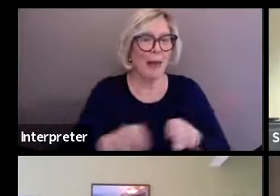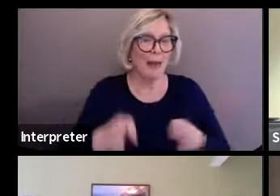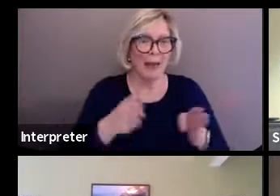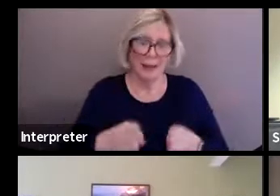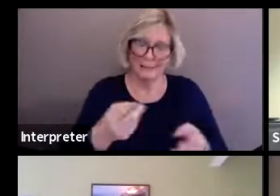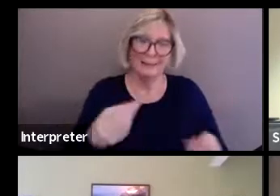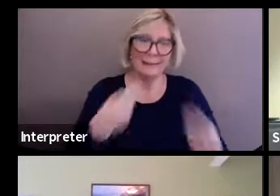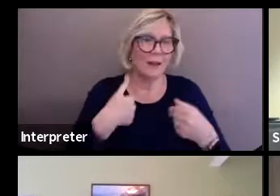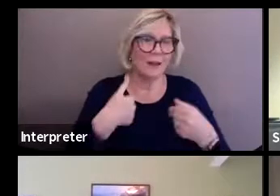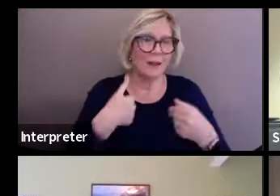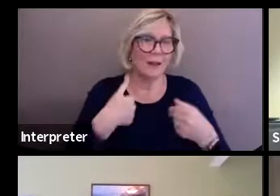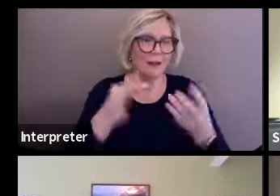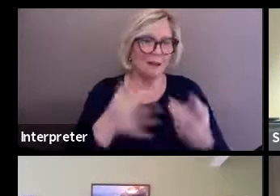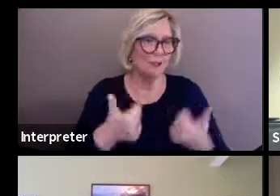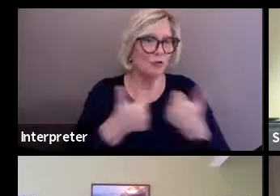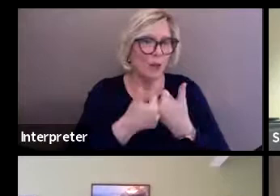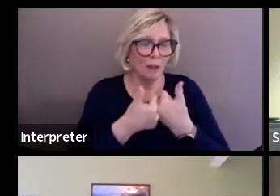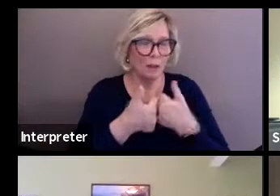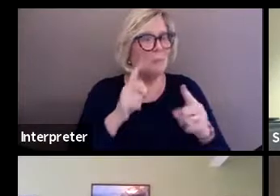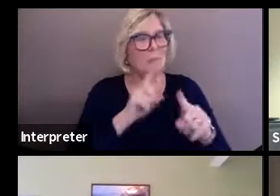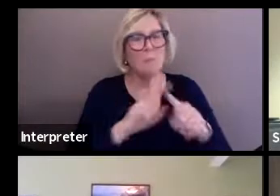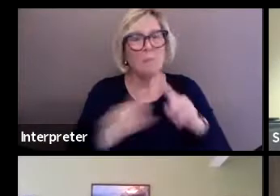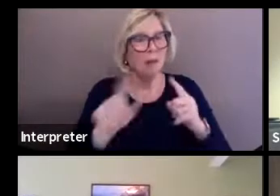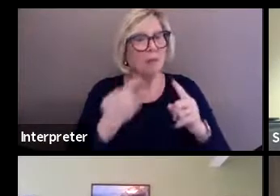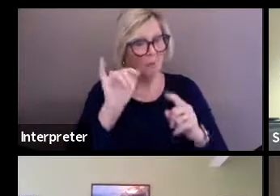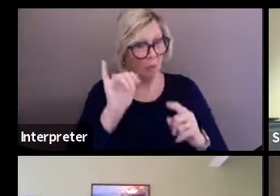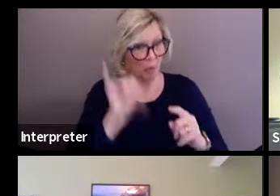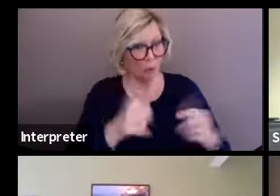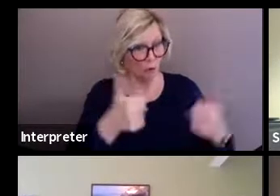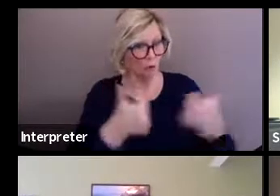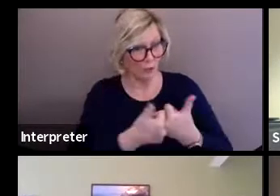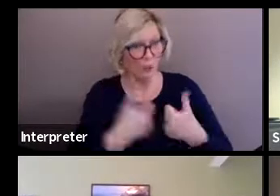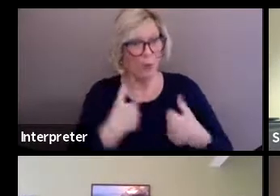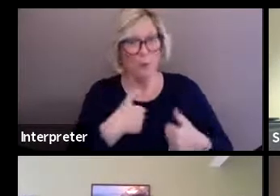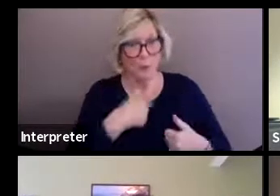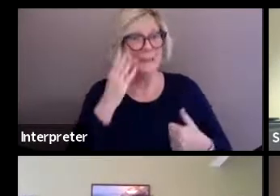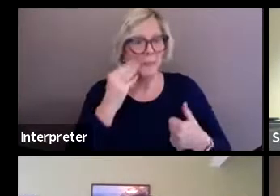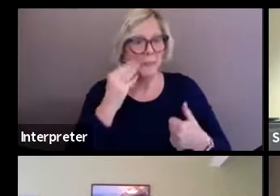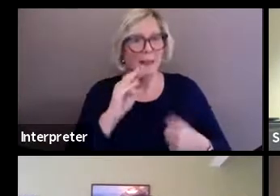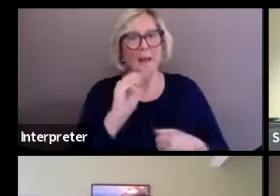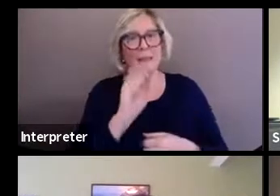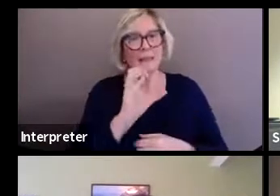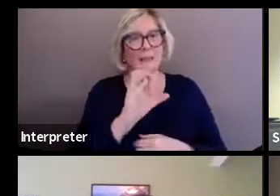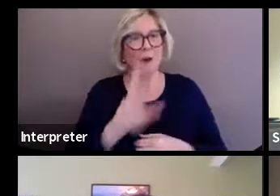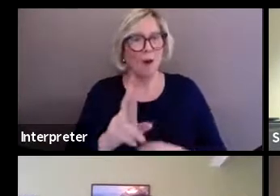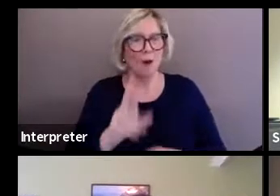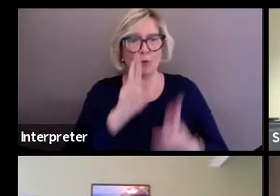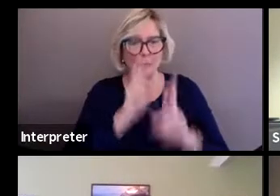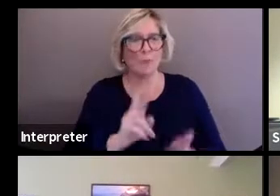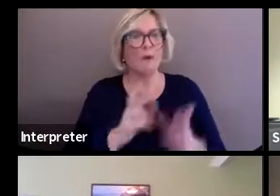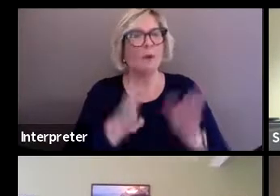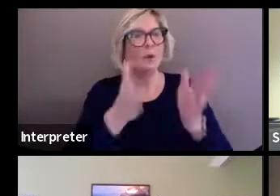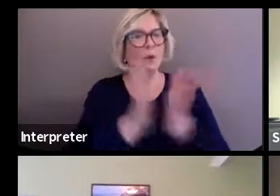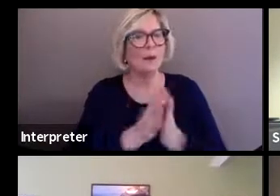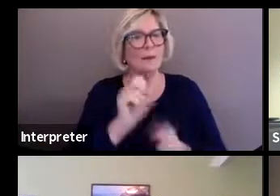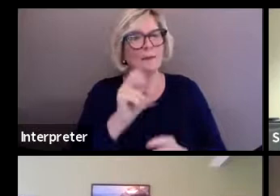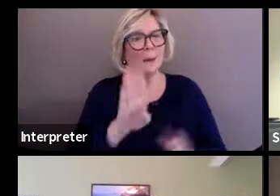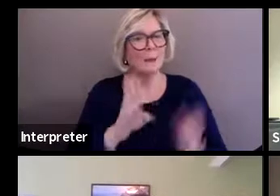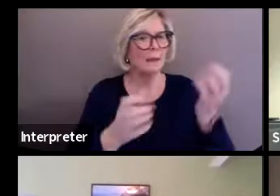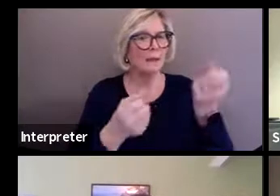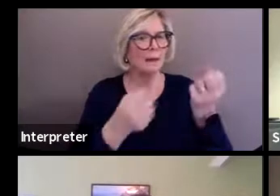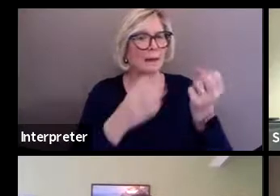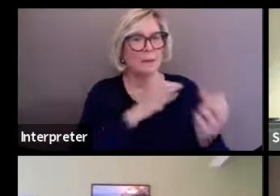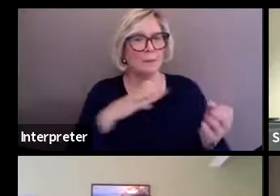challenges, but notwithstanding those challenges, MCCR respectfully requests the subcommittee's support